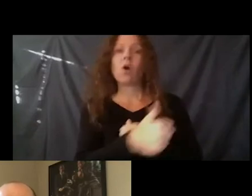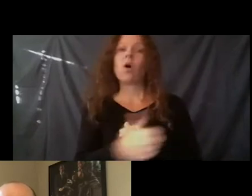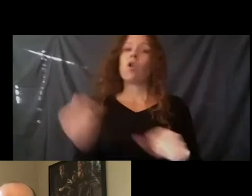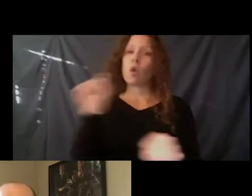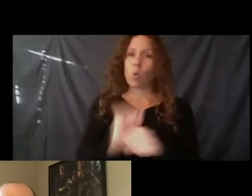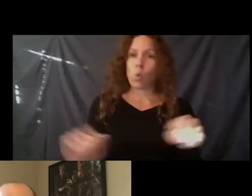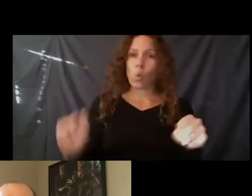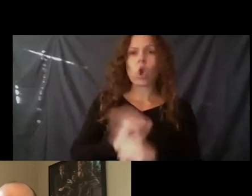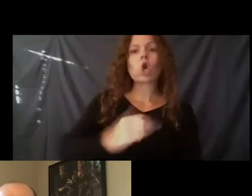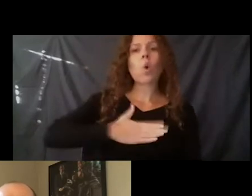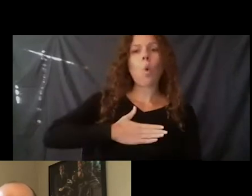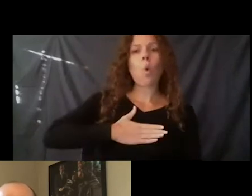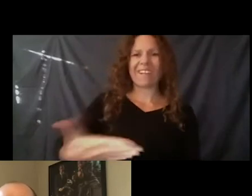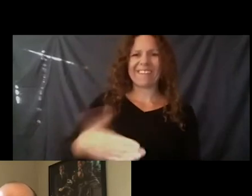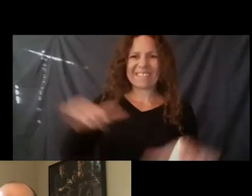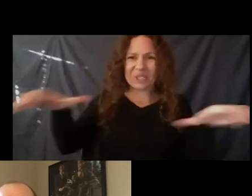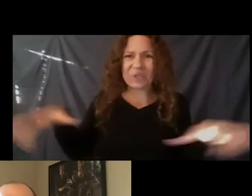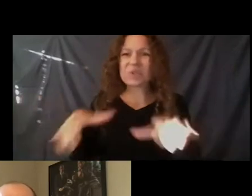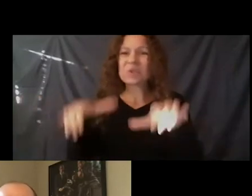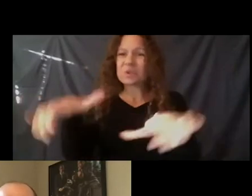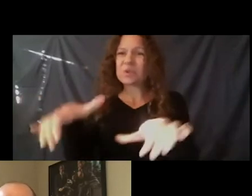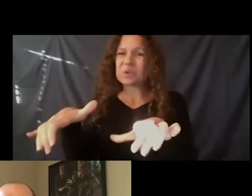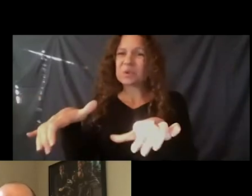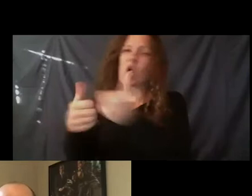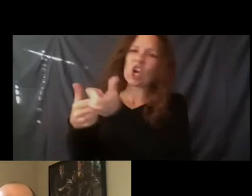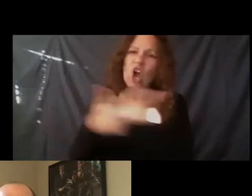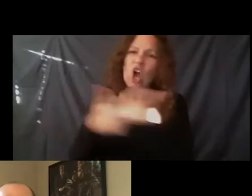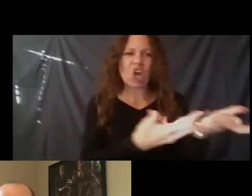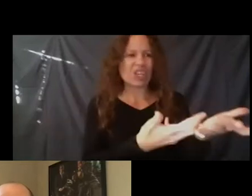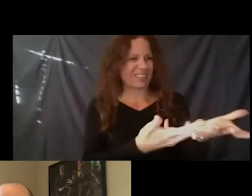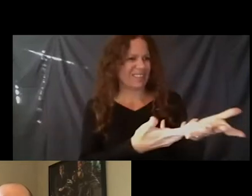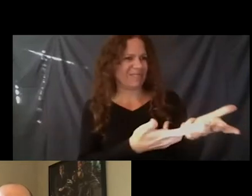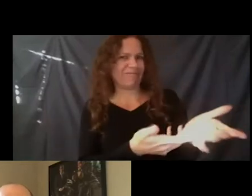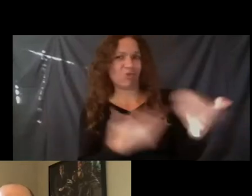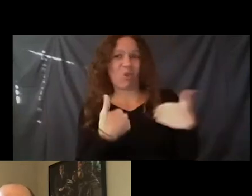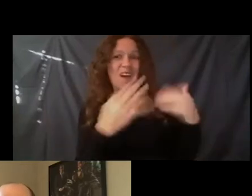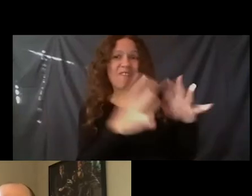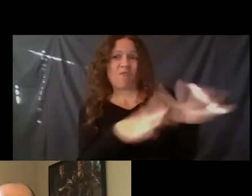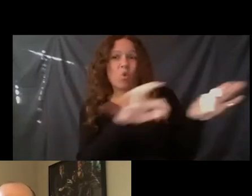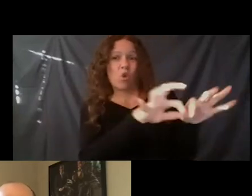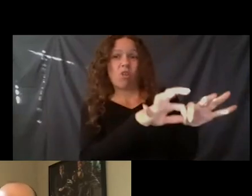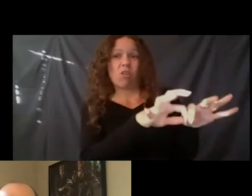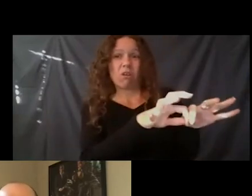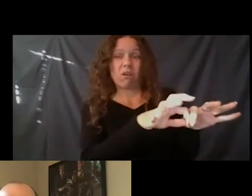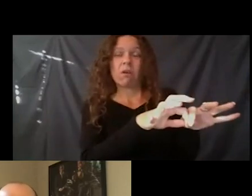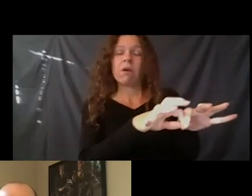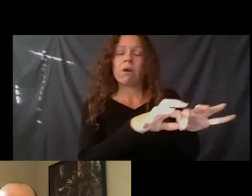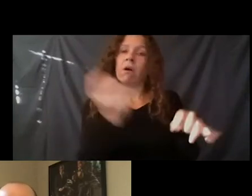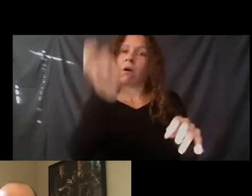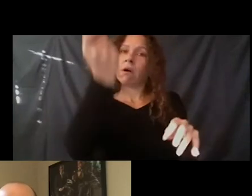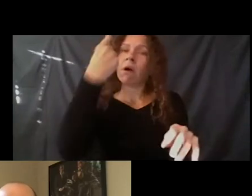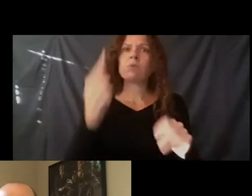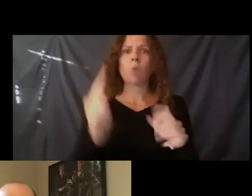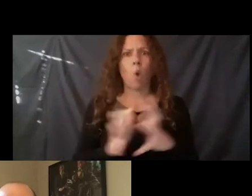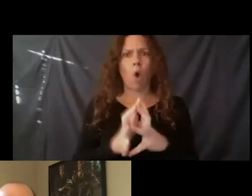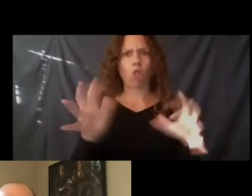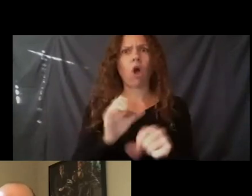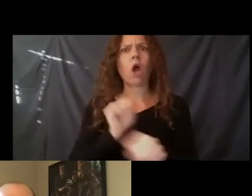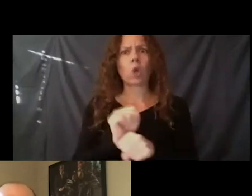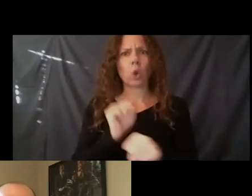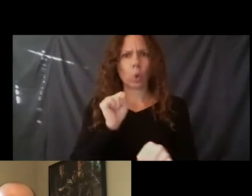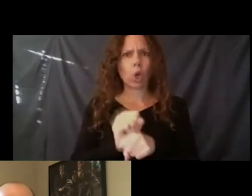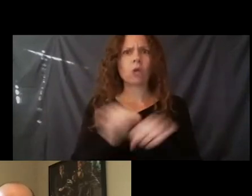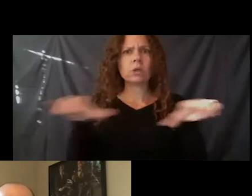willing to put into seeing it implemented. And so there was tons of work